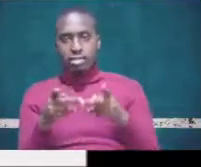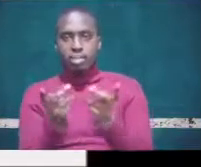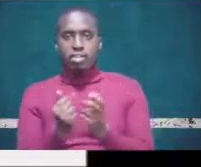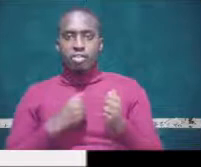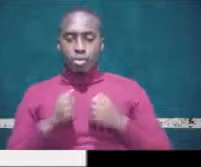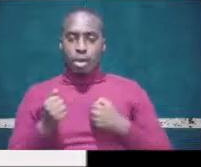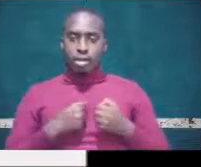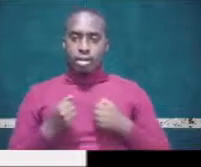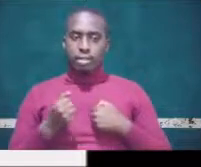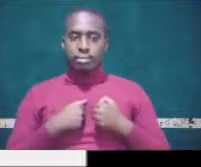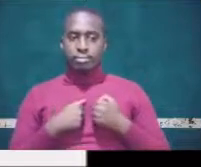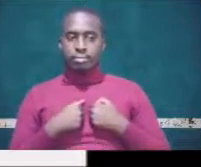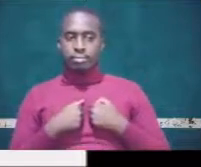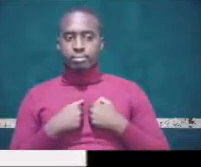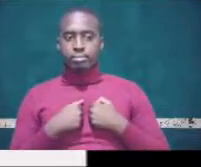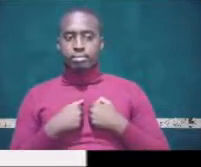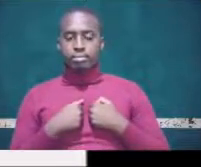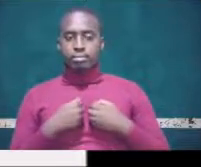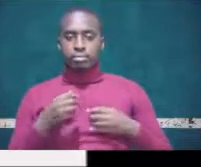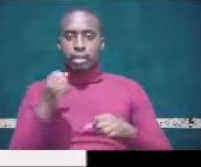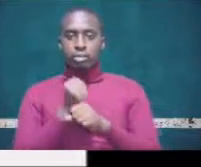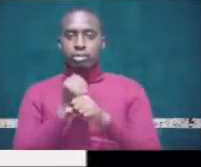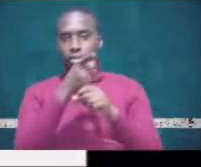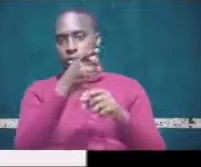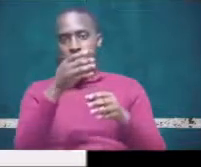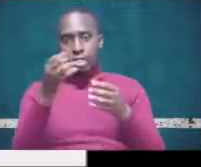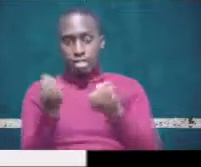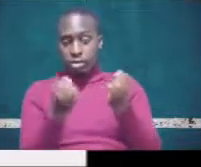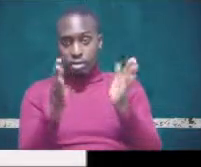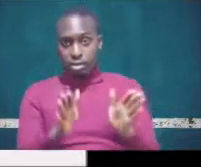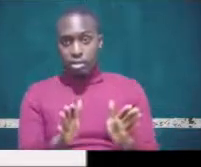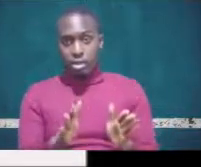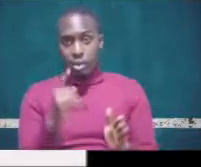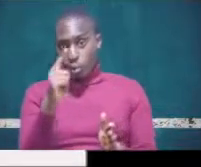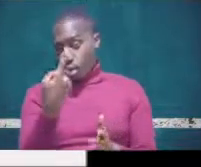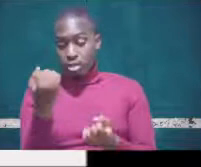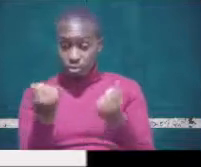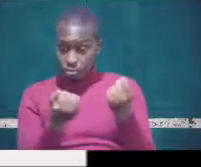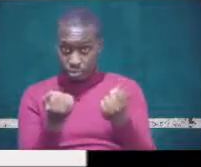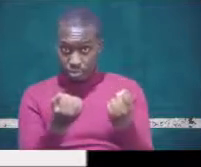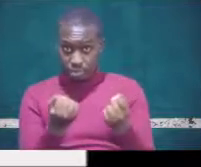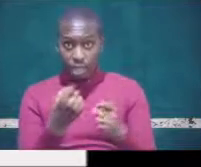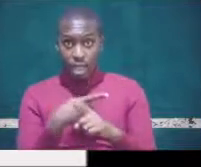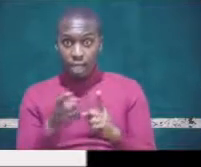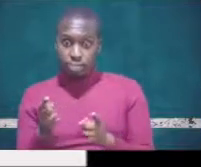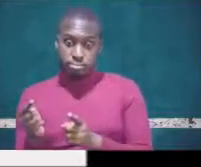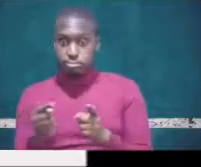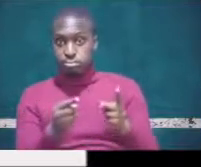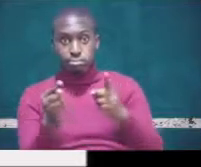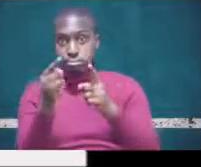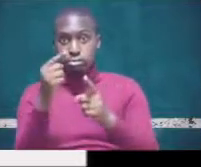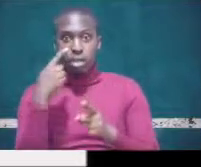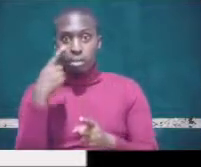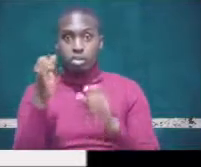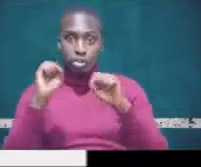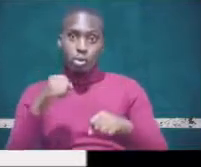been plowed or dug by that tractor. One drive of it that is taking it, so you can see